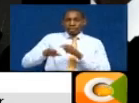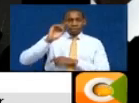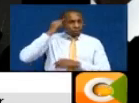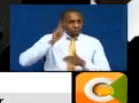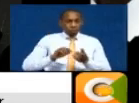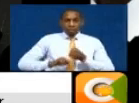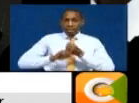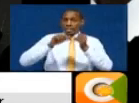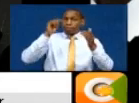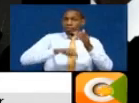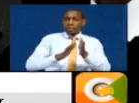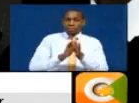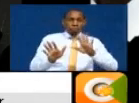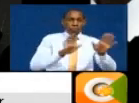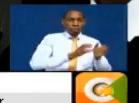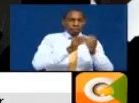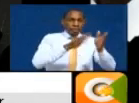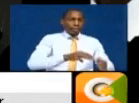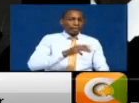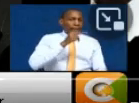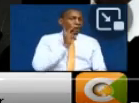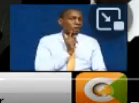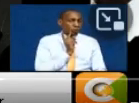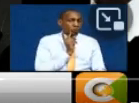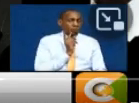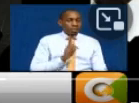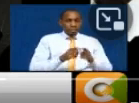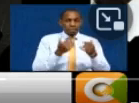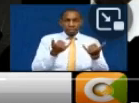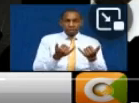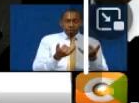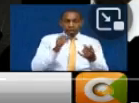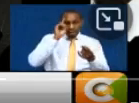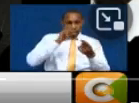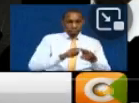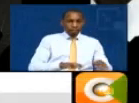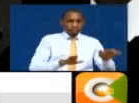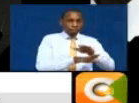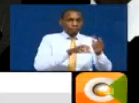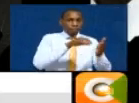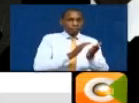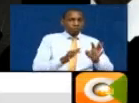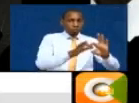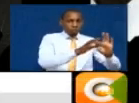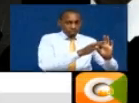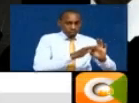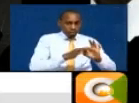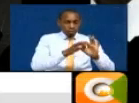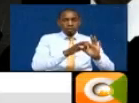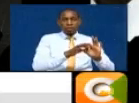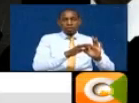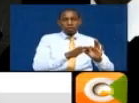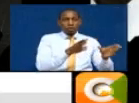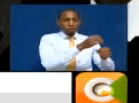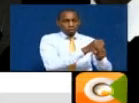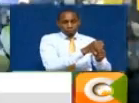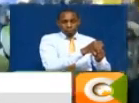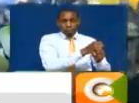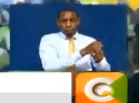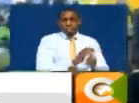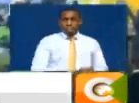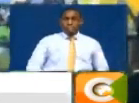considered a stronghold of Wiper leader Kalonzo Musyoka, who is jostling for the running mate slot in the Azimio la Umoja One Kenya Coalition